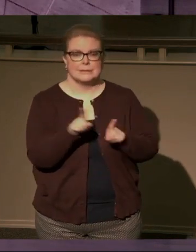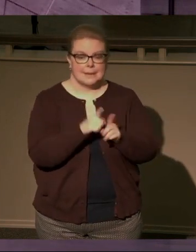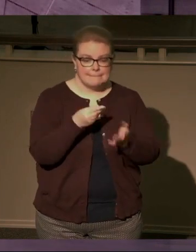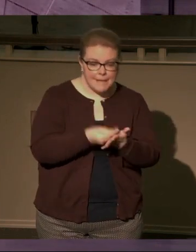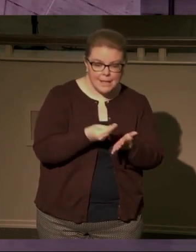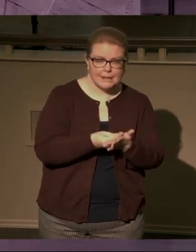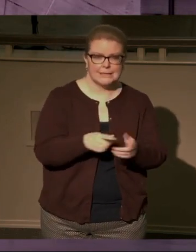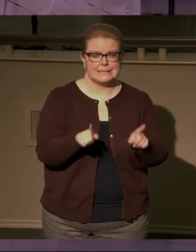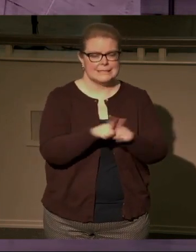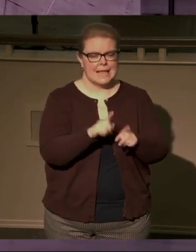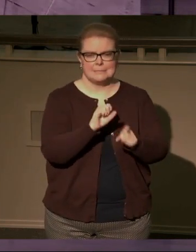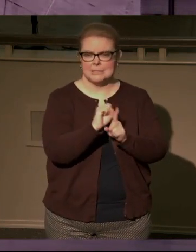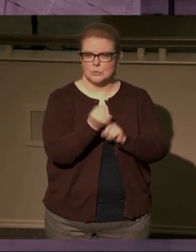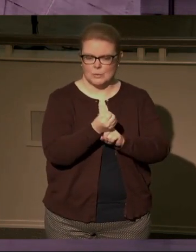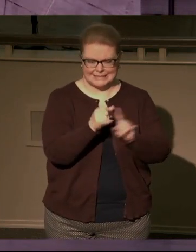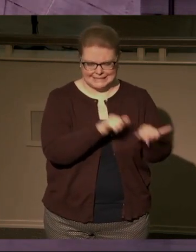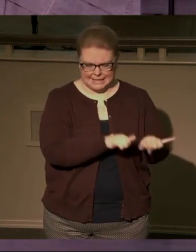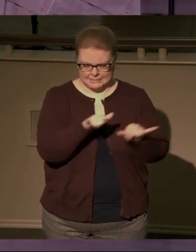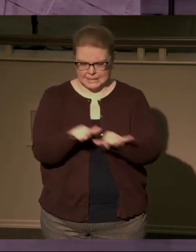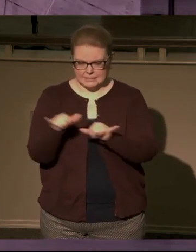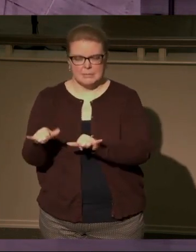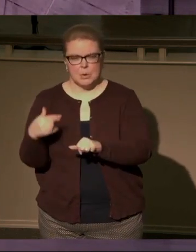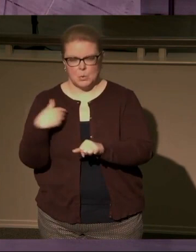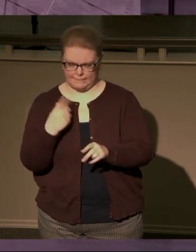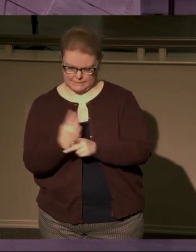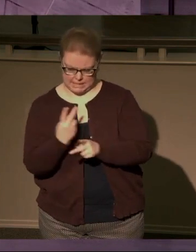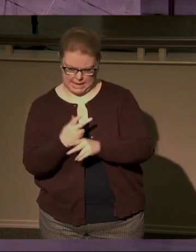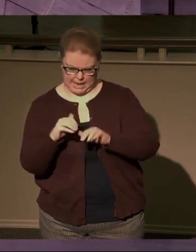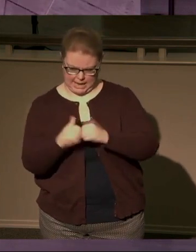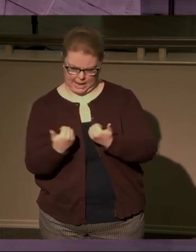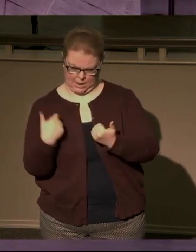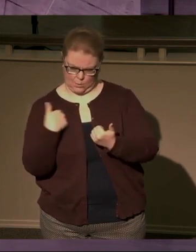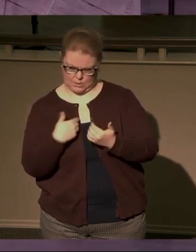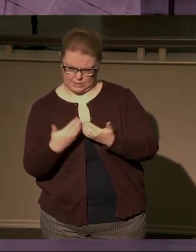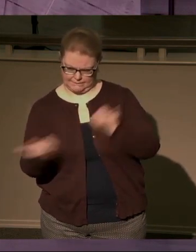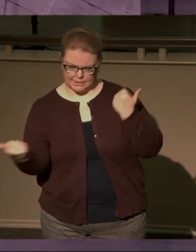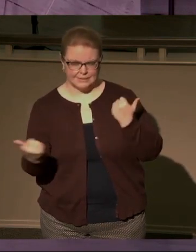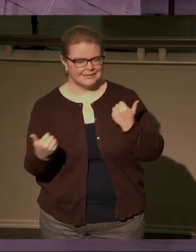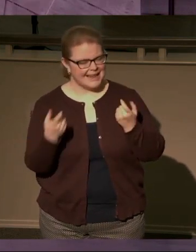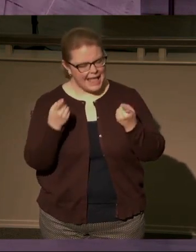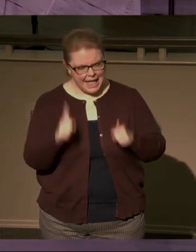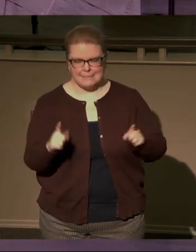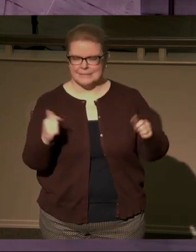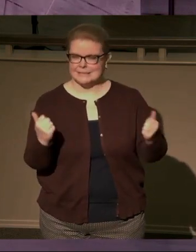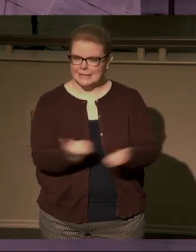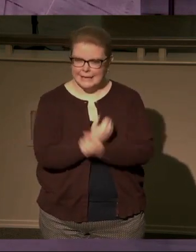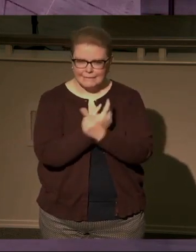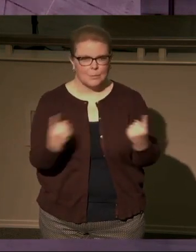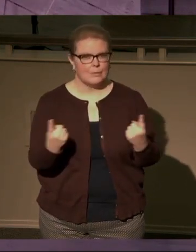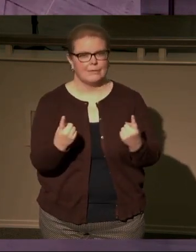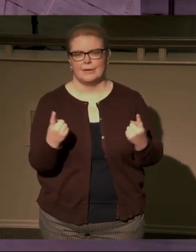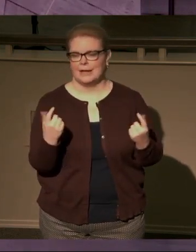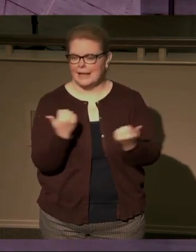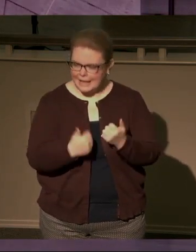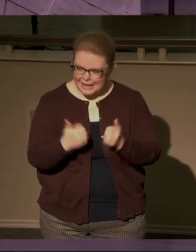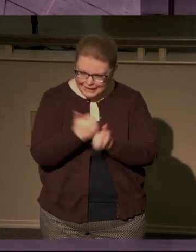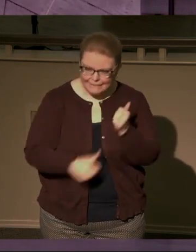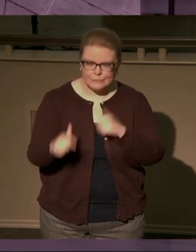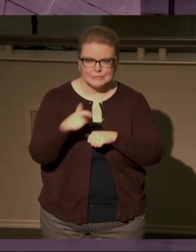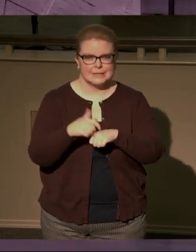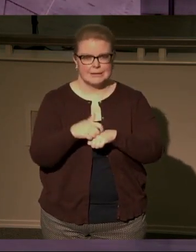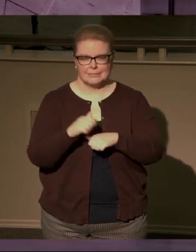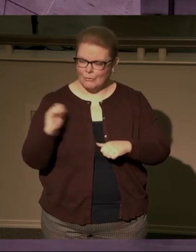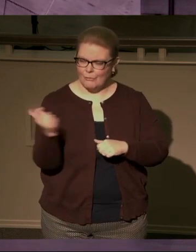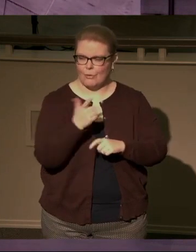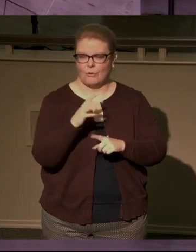situation, and we would find a way to divide ourselves. It happens everywhere, every time, in every culture. So we're like, hey, if we could just